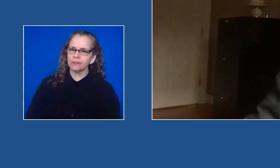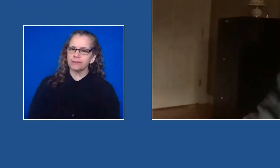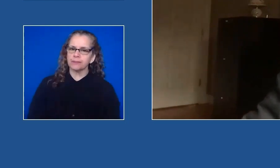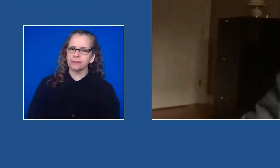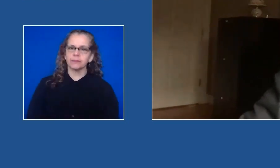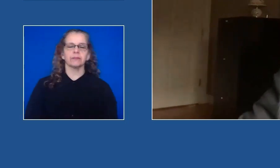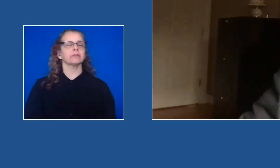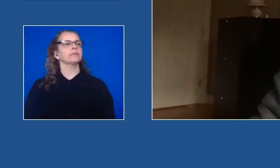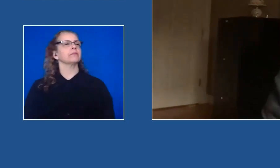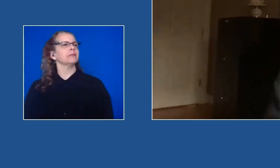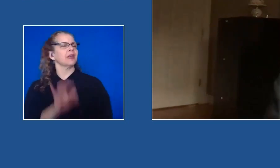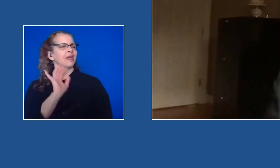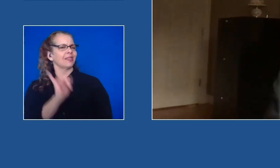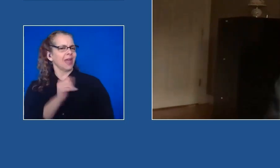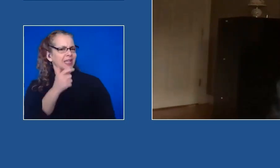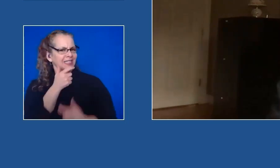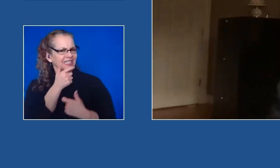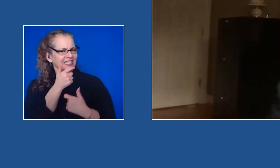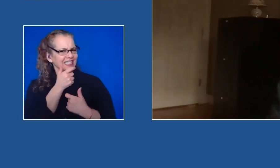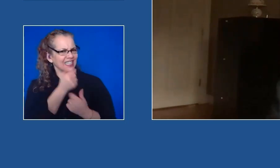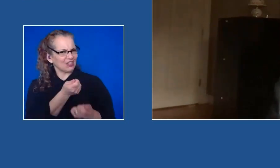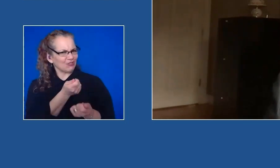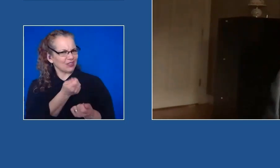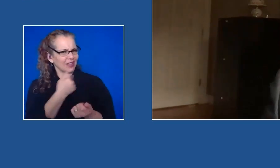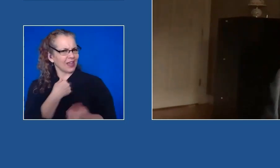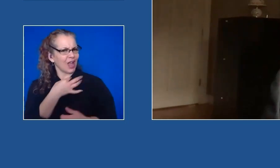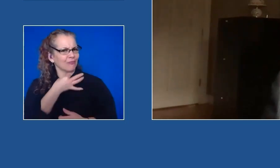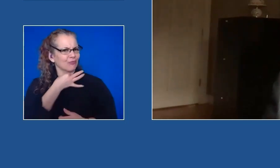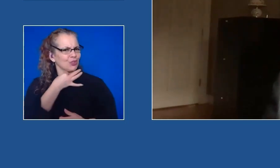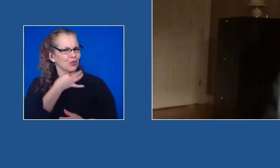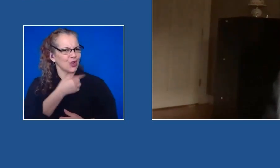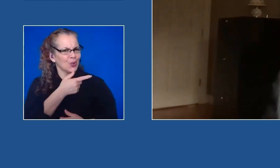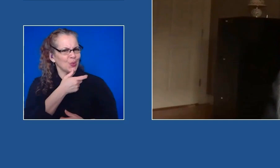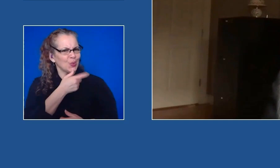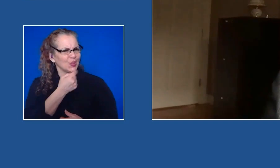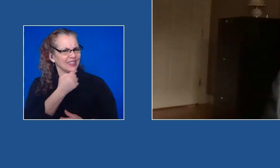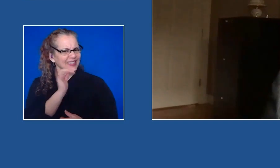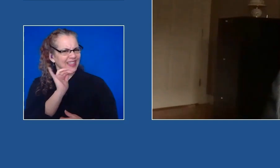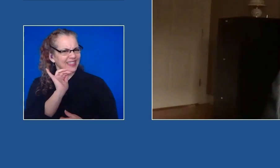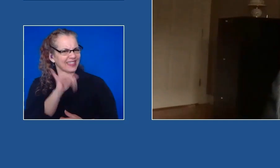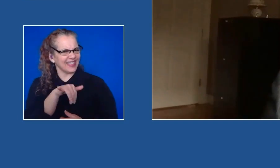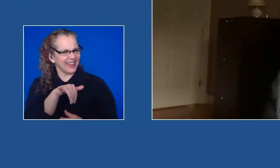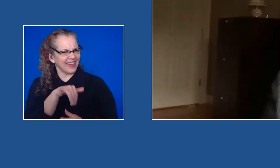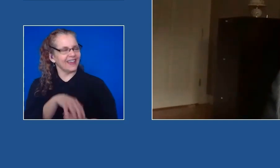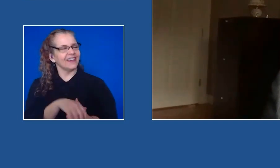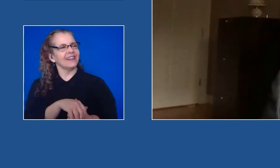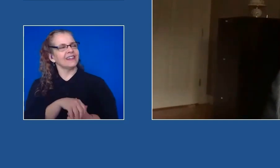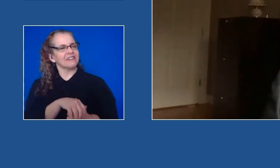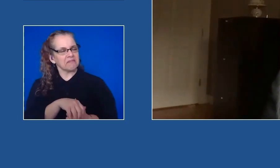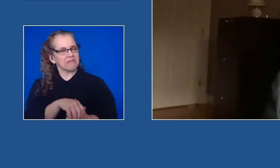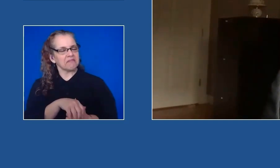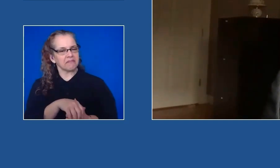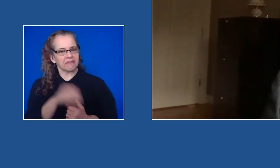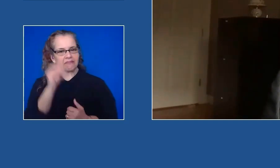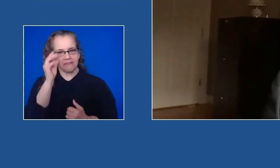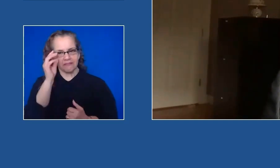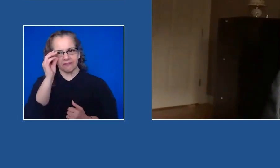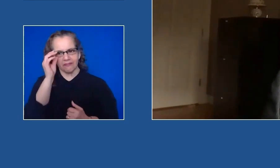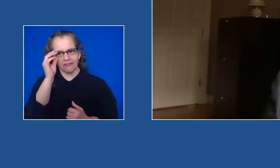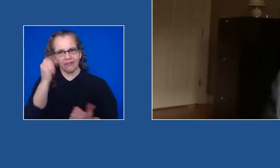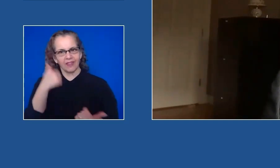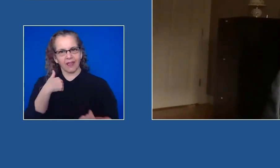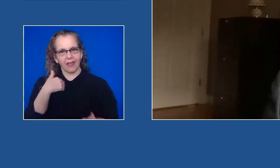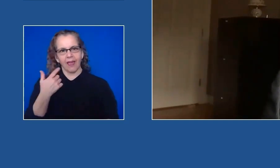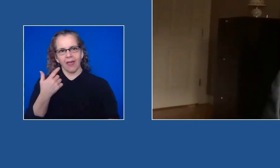That's interesting. I'm curious to know which emergency doctor said that. I think my feeling is